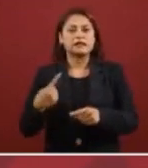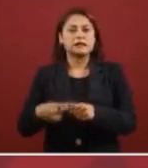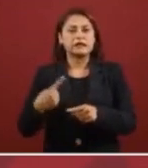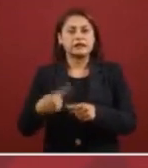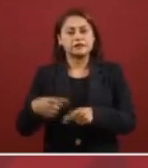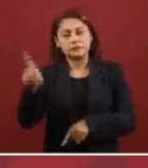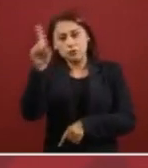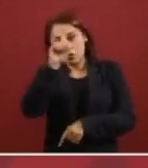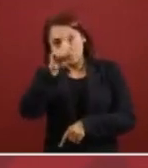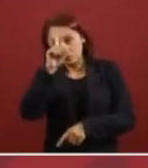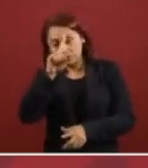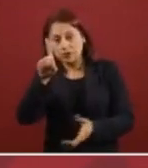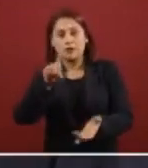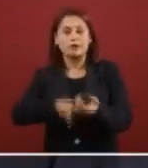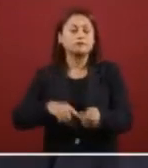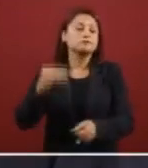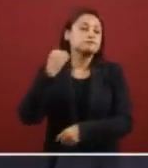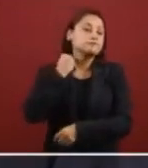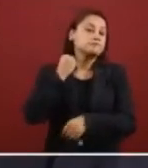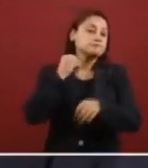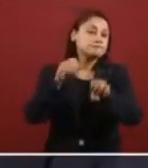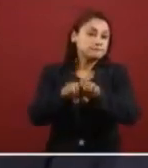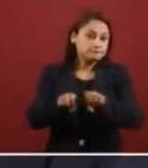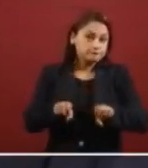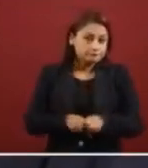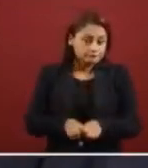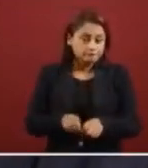the counselor, judicial counselor.